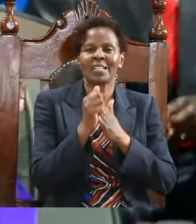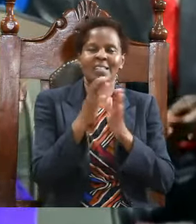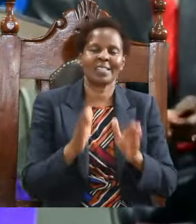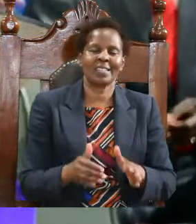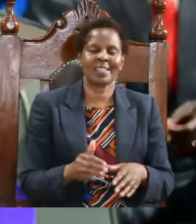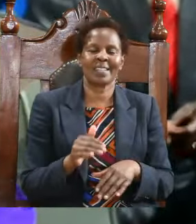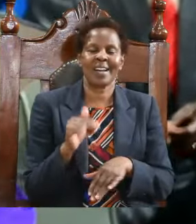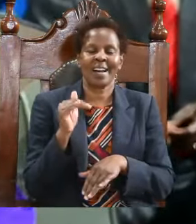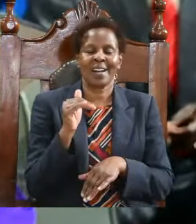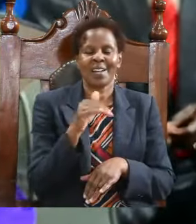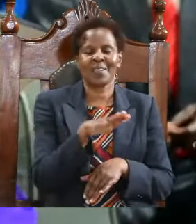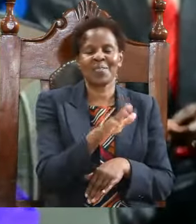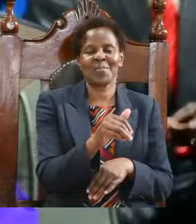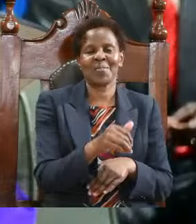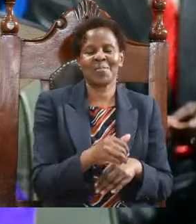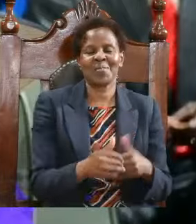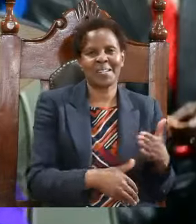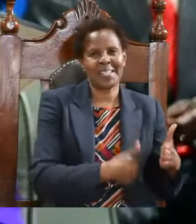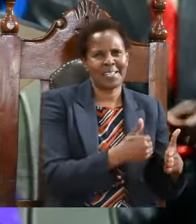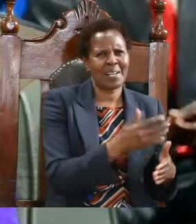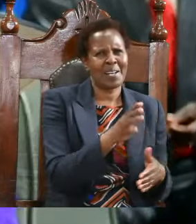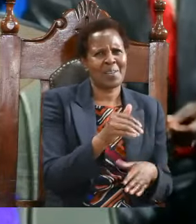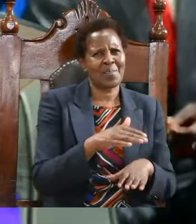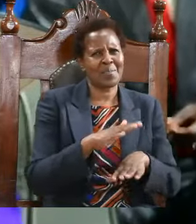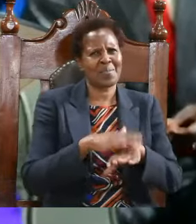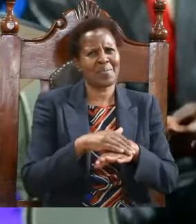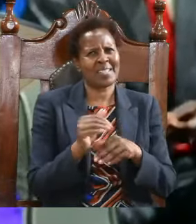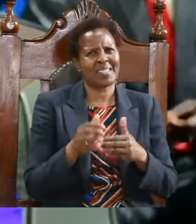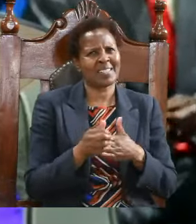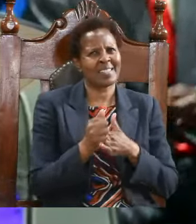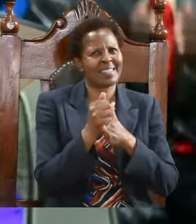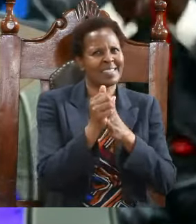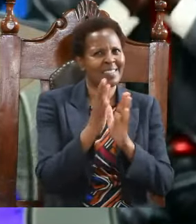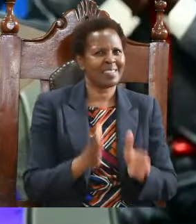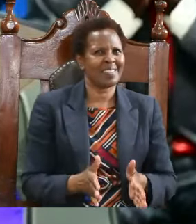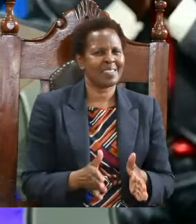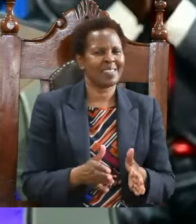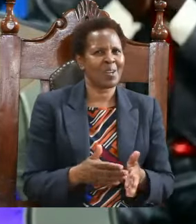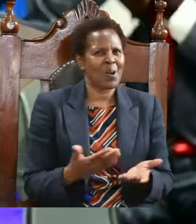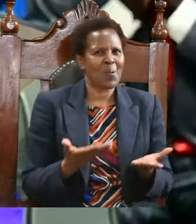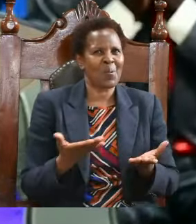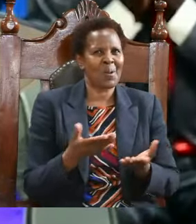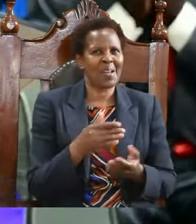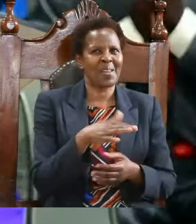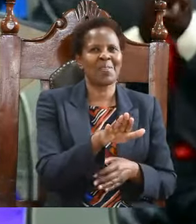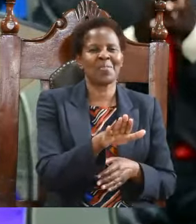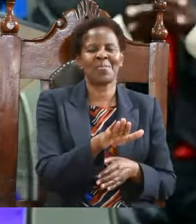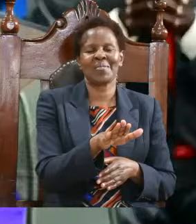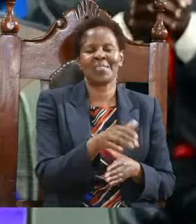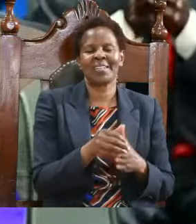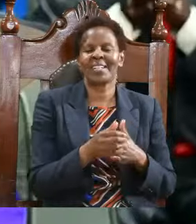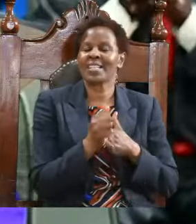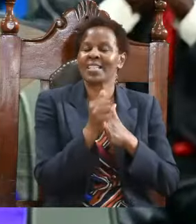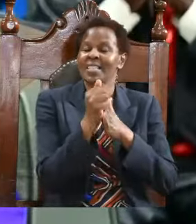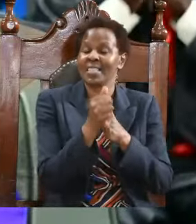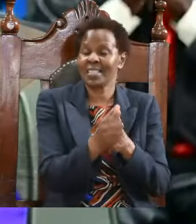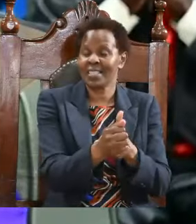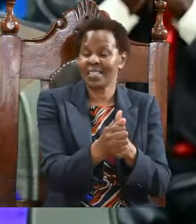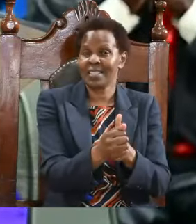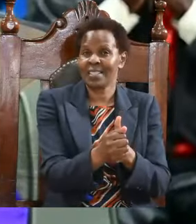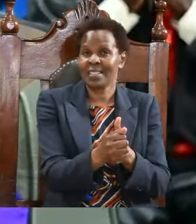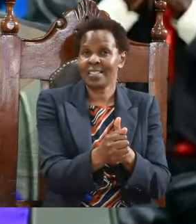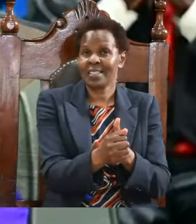neighbor, are you a great leader yourself? Where do you read? You have been unable to read. You can see this man